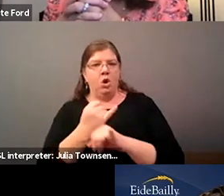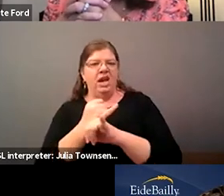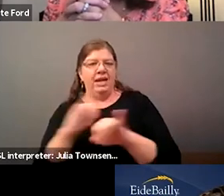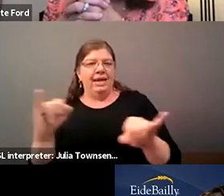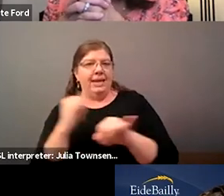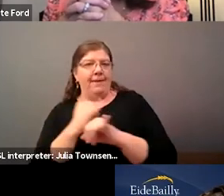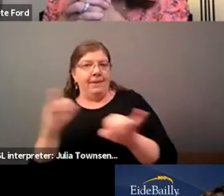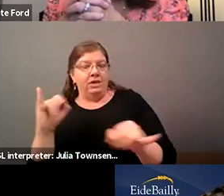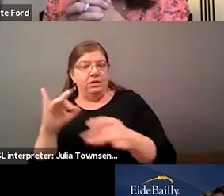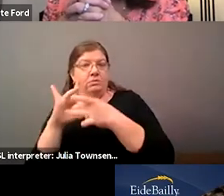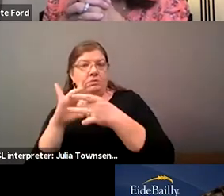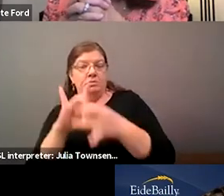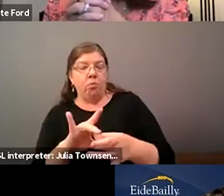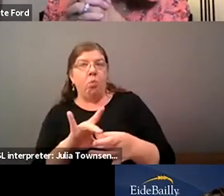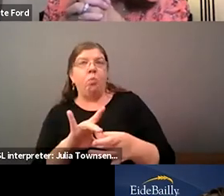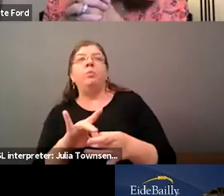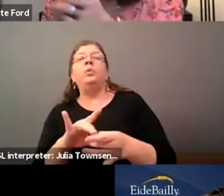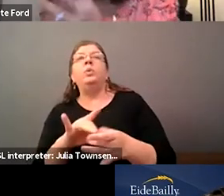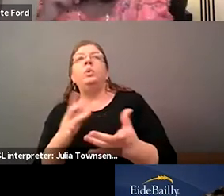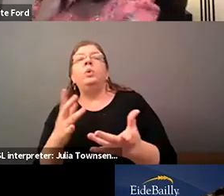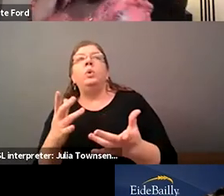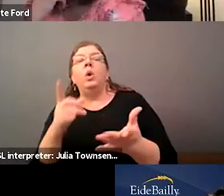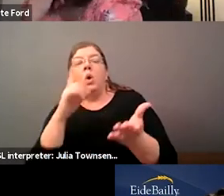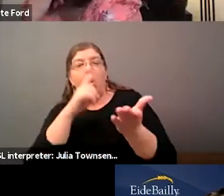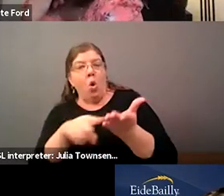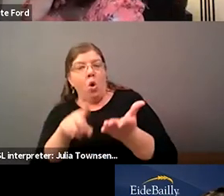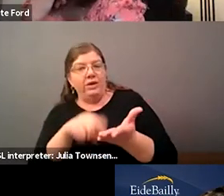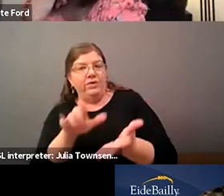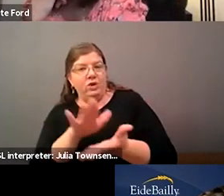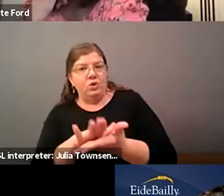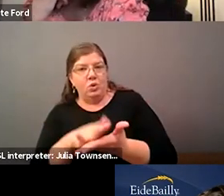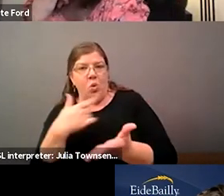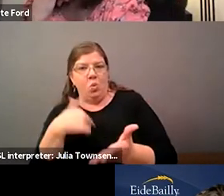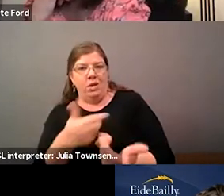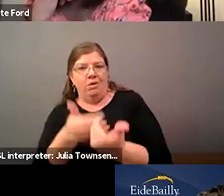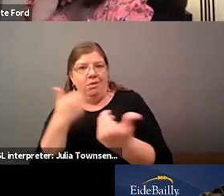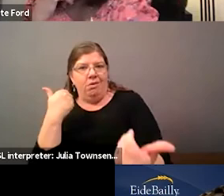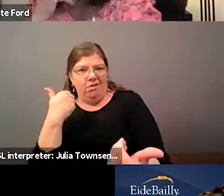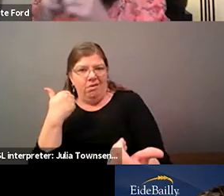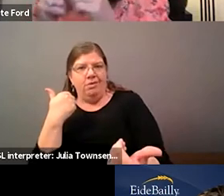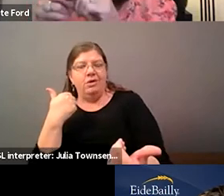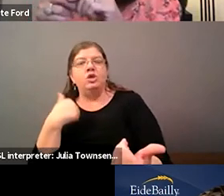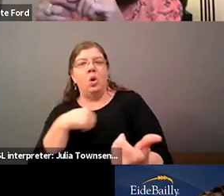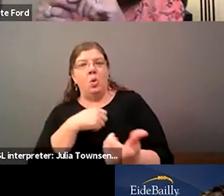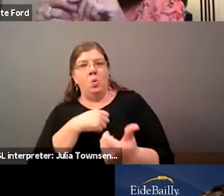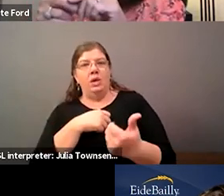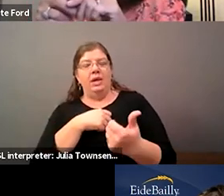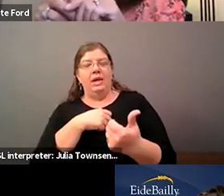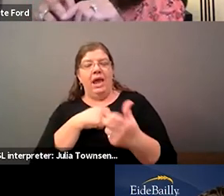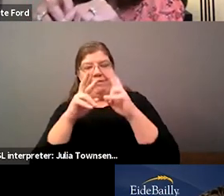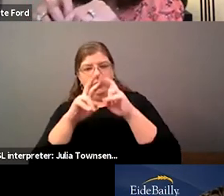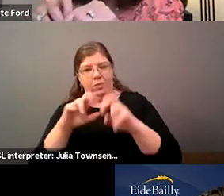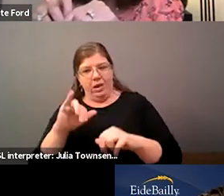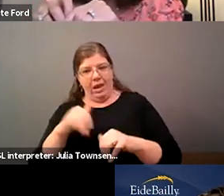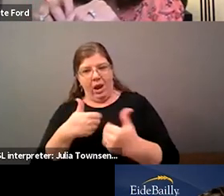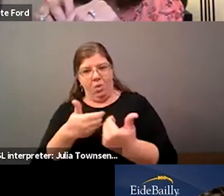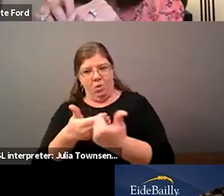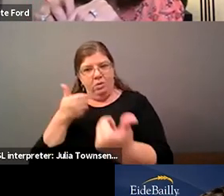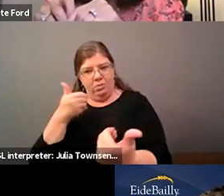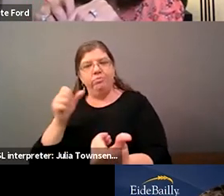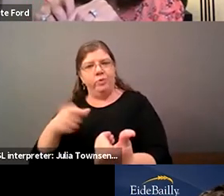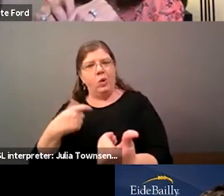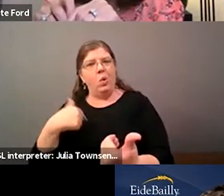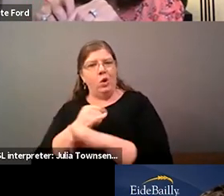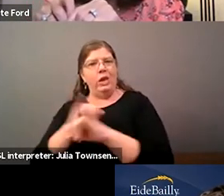to performing um the audit for the school district so we want to let you know that we've evaluated our independence and we are independent